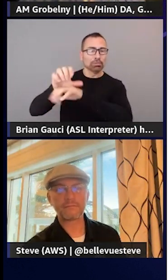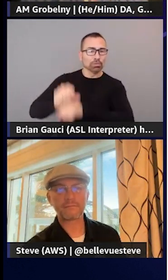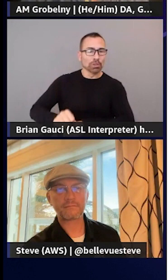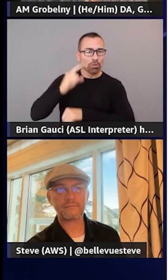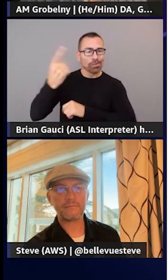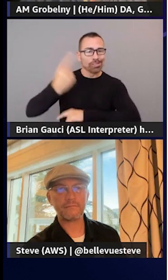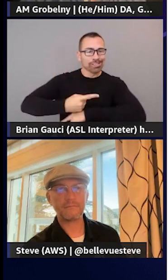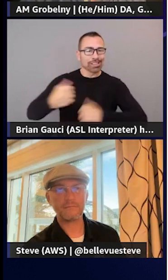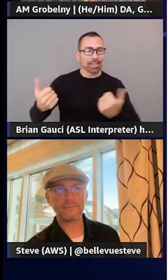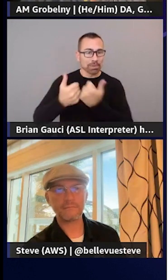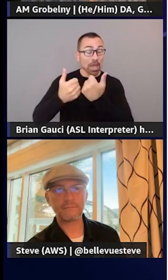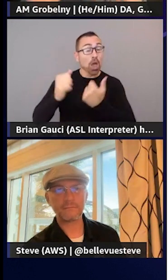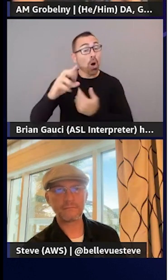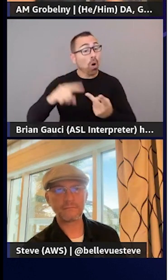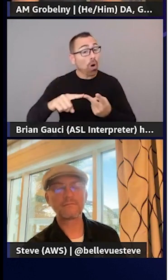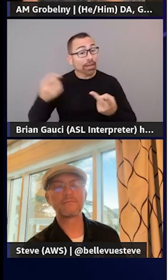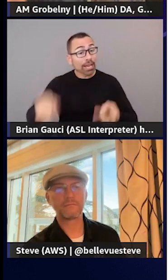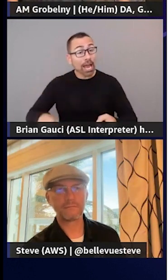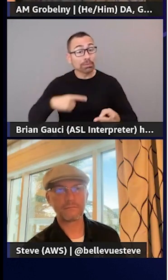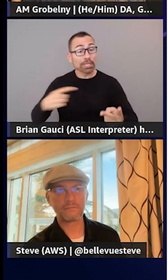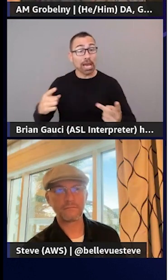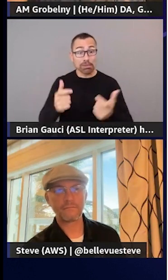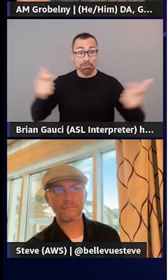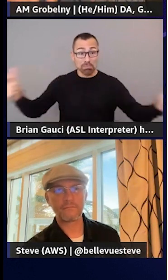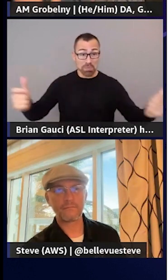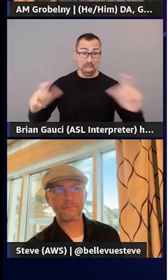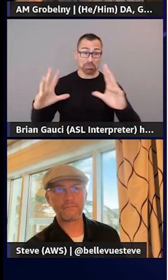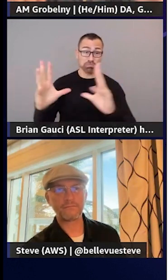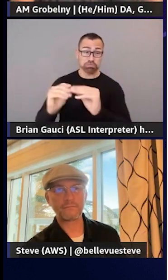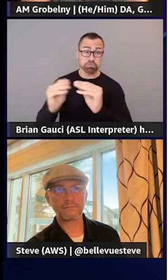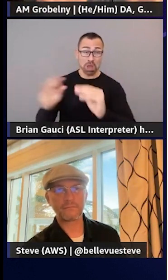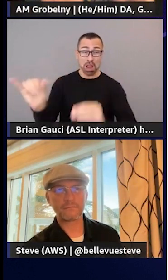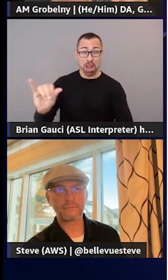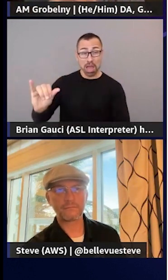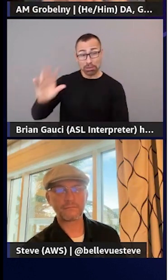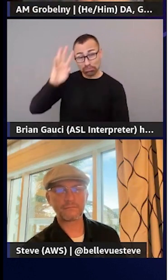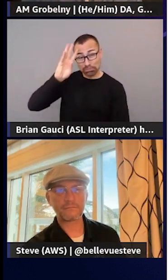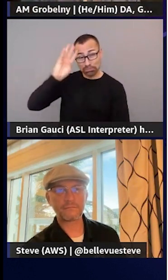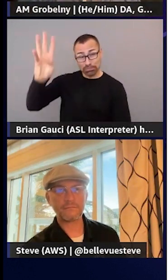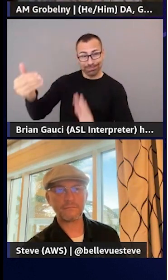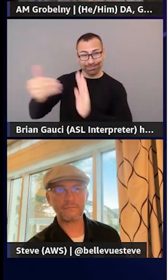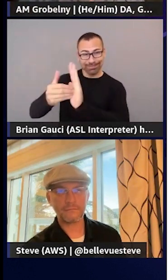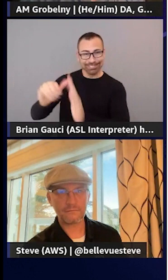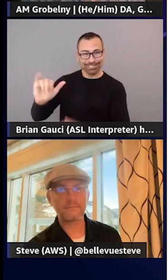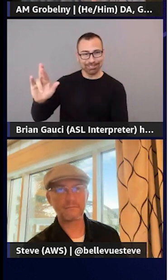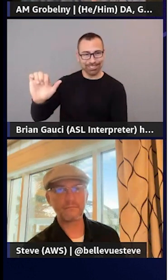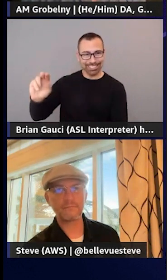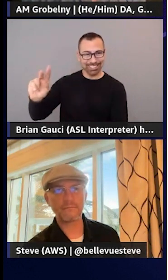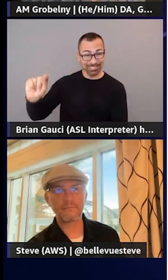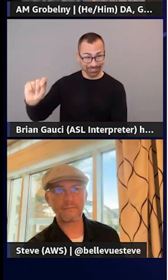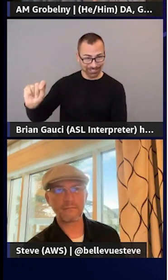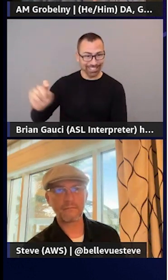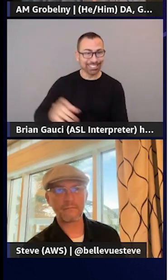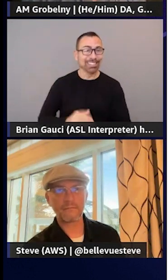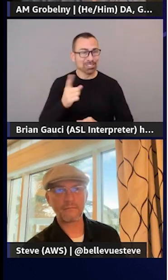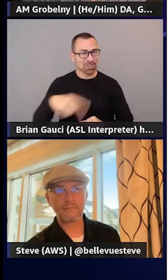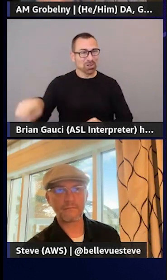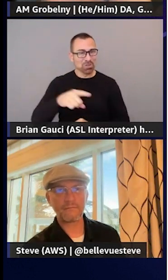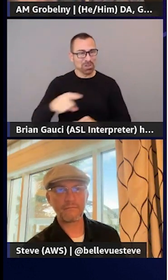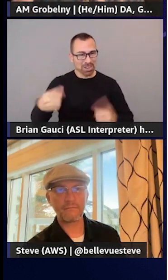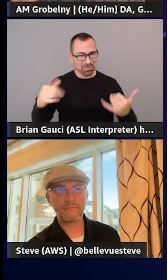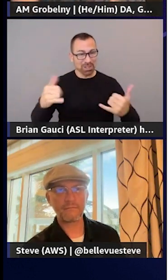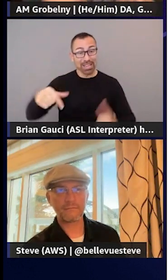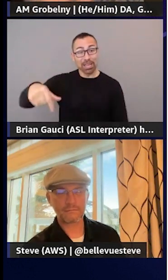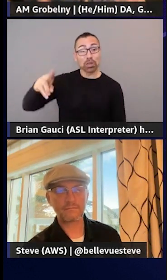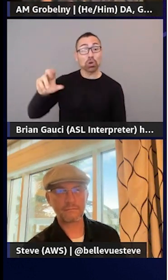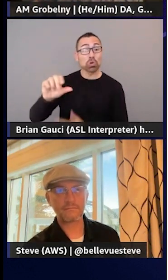an event like reInvent, for example. So we are playing game day right now. And this quest that I'm showing you right now, Steve, is going to